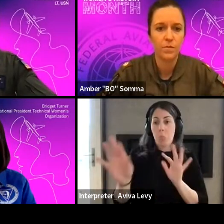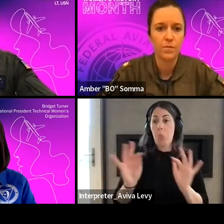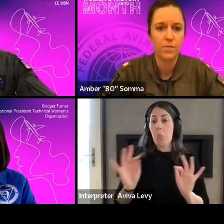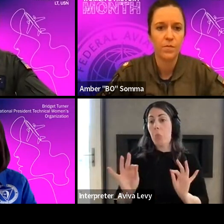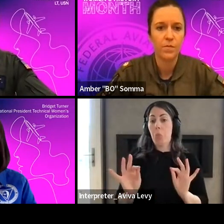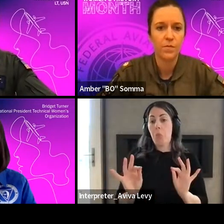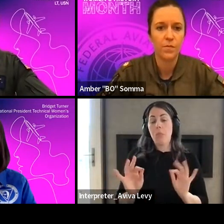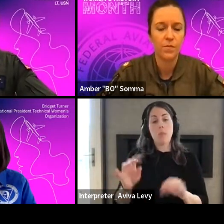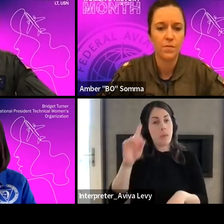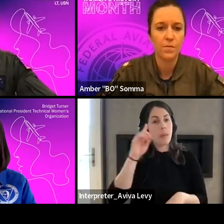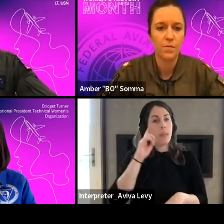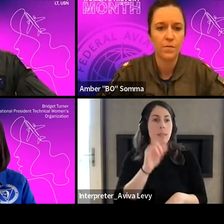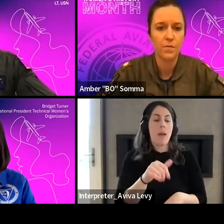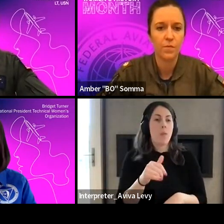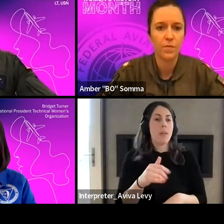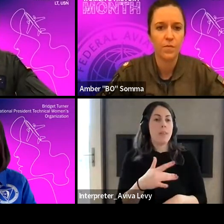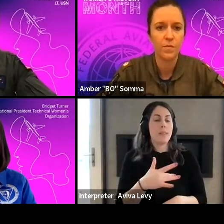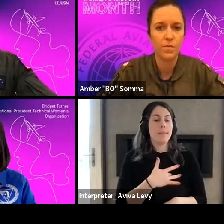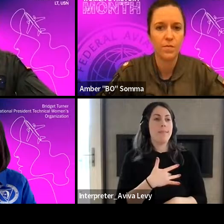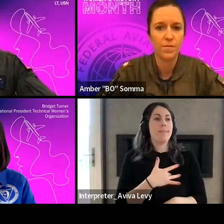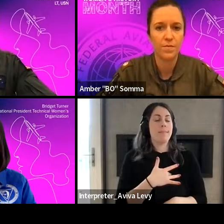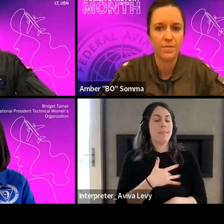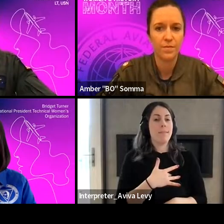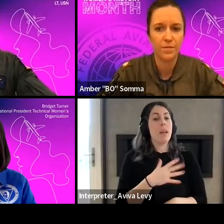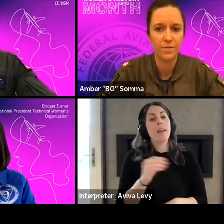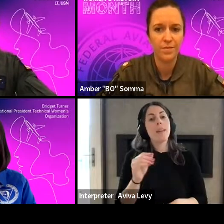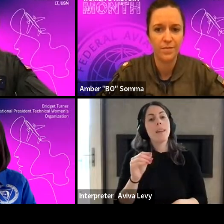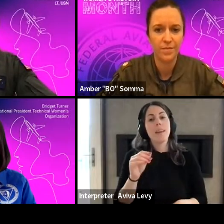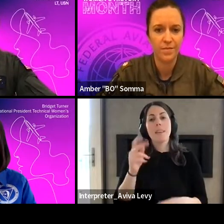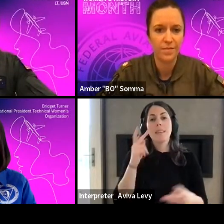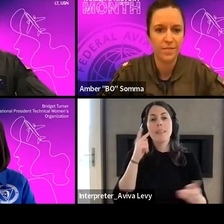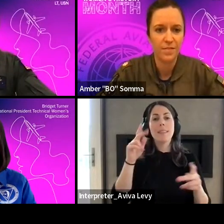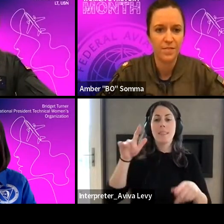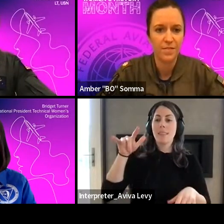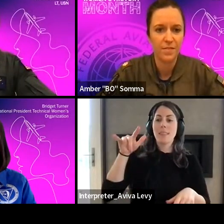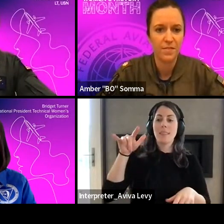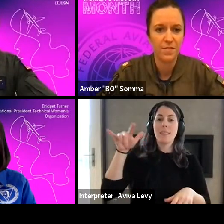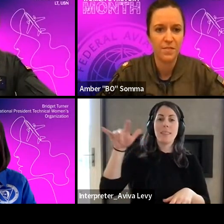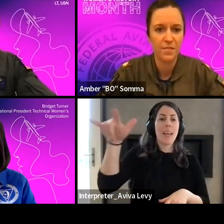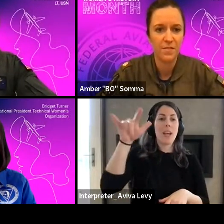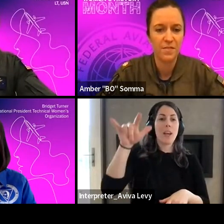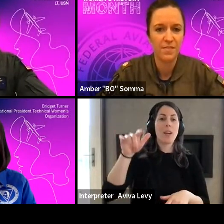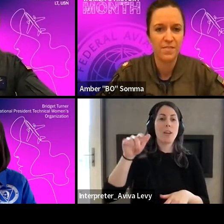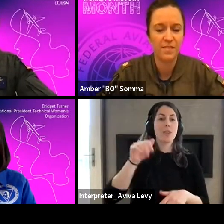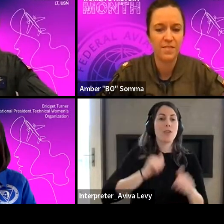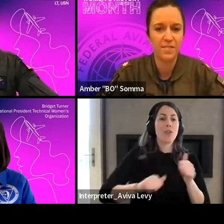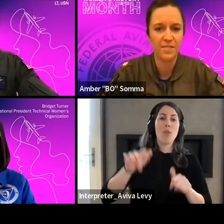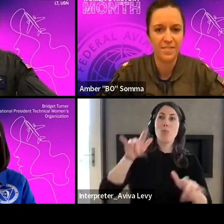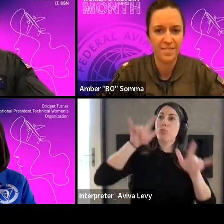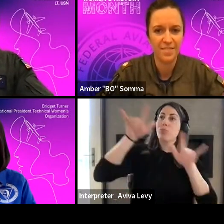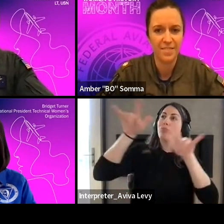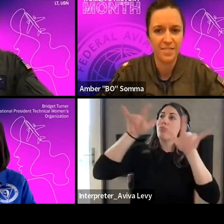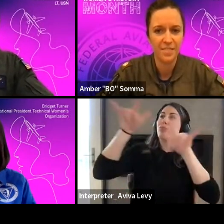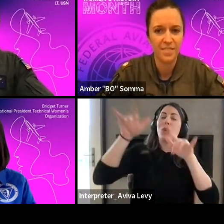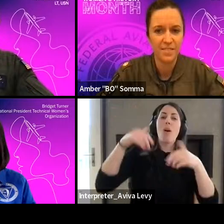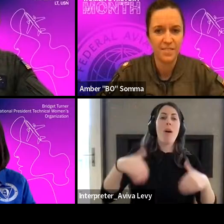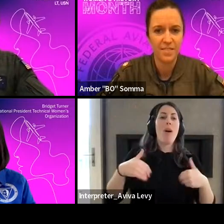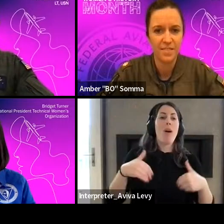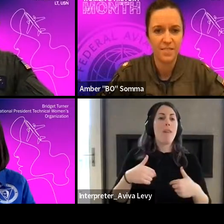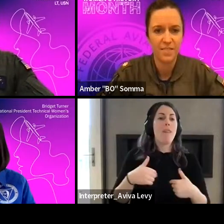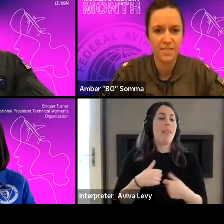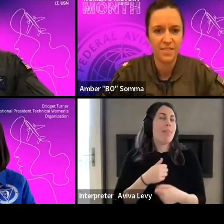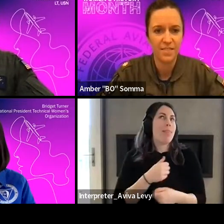I don't know. I think that was quite rewarding. And obviously air shows are very motivating as well. I'm a huge air